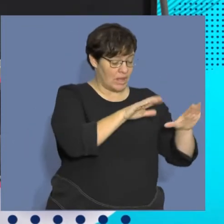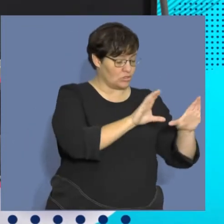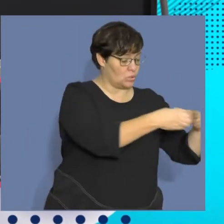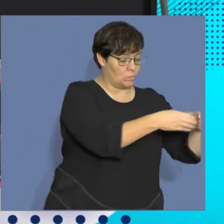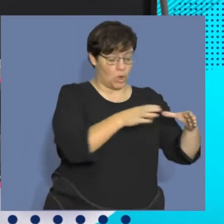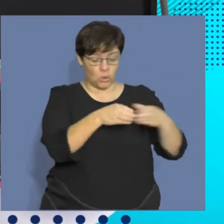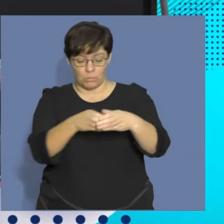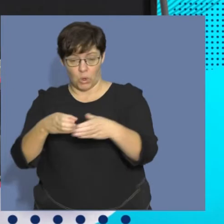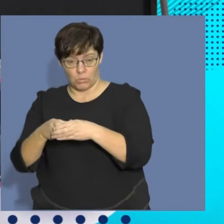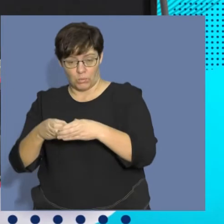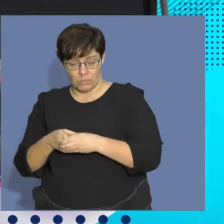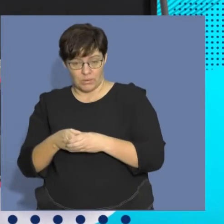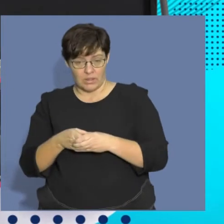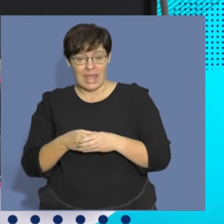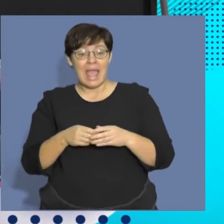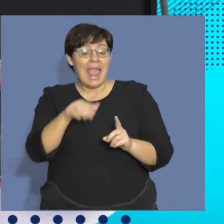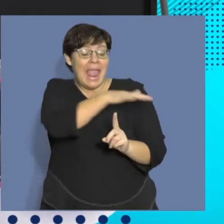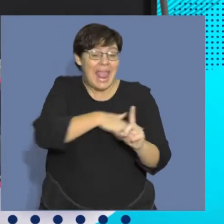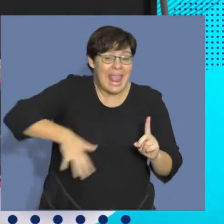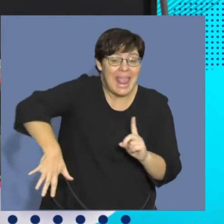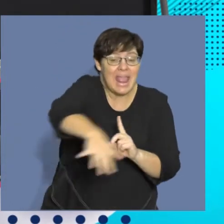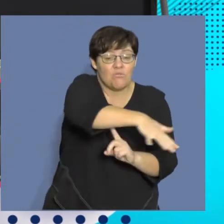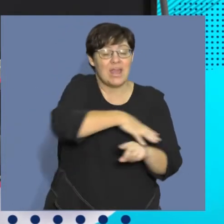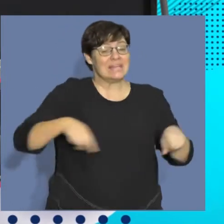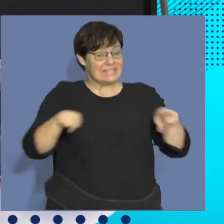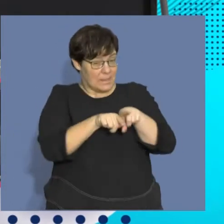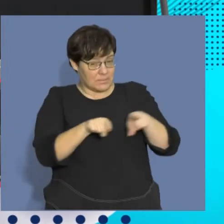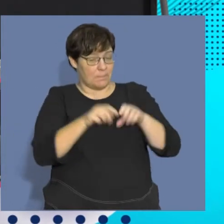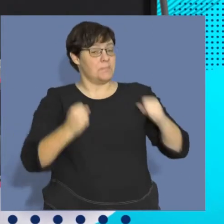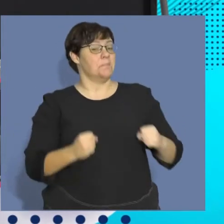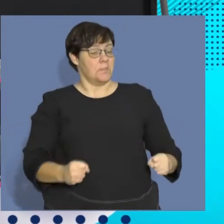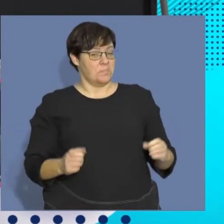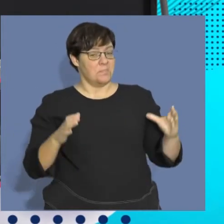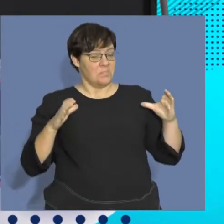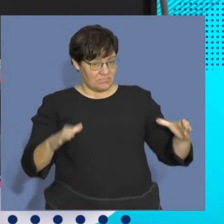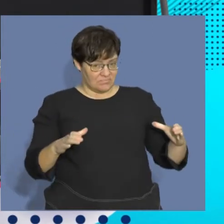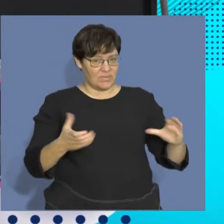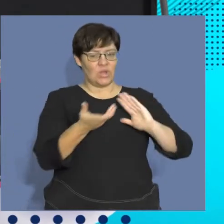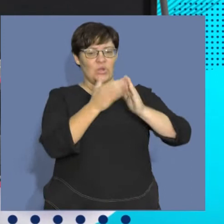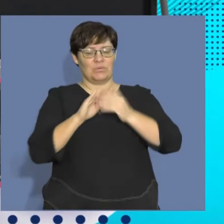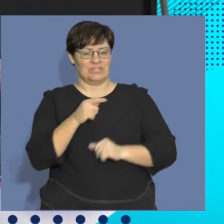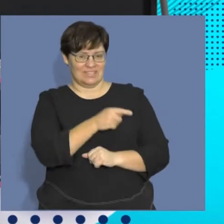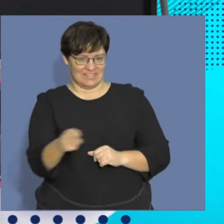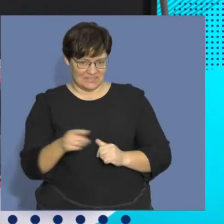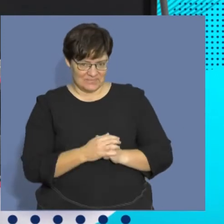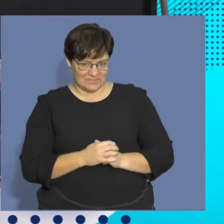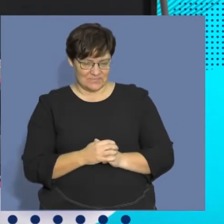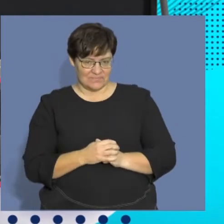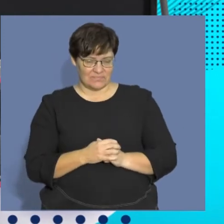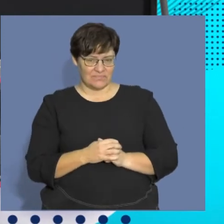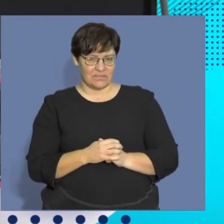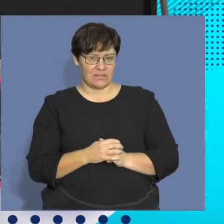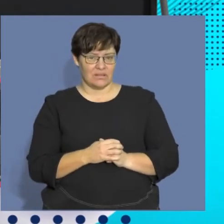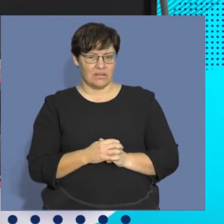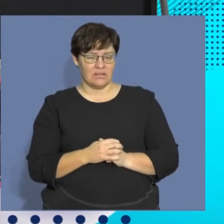different populations in the same area, that's our community. But